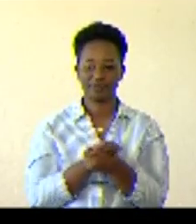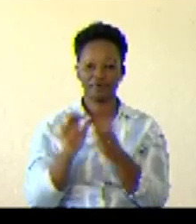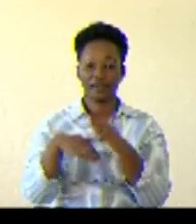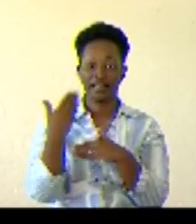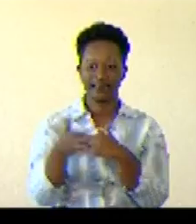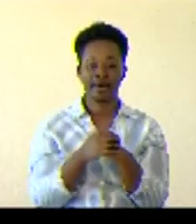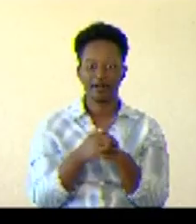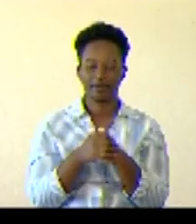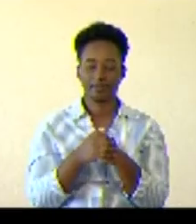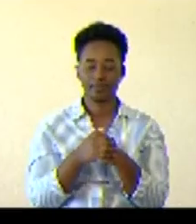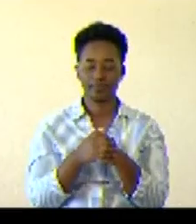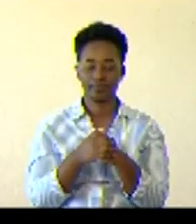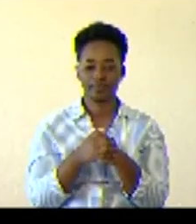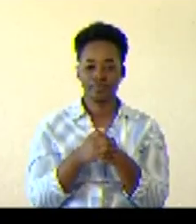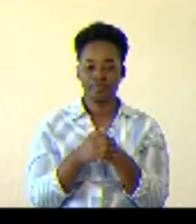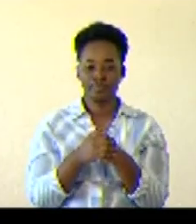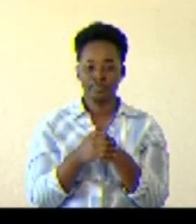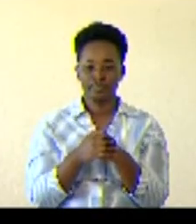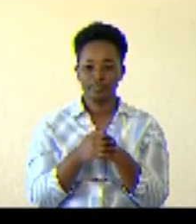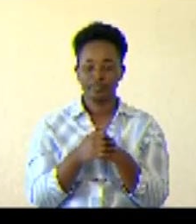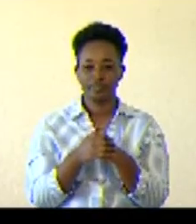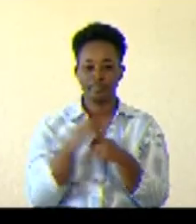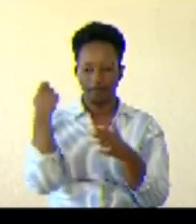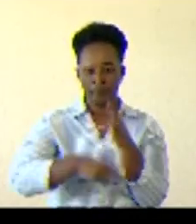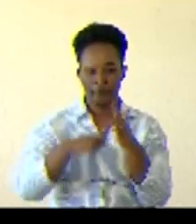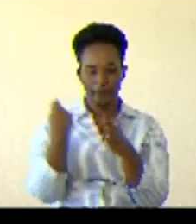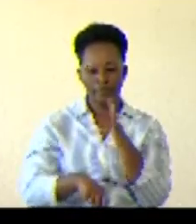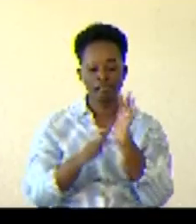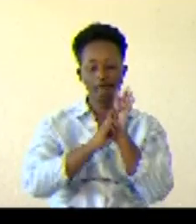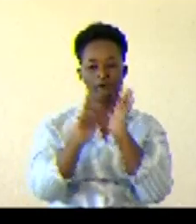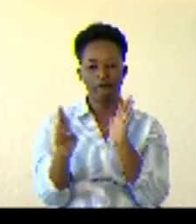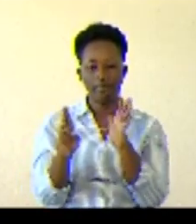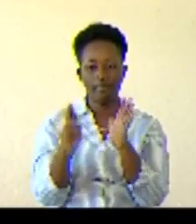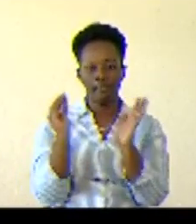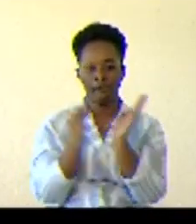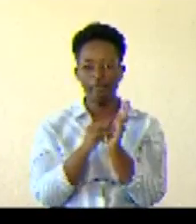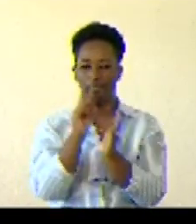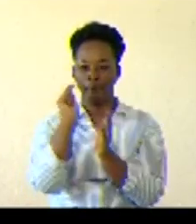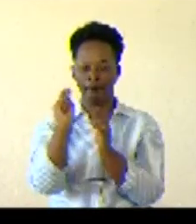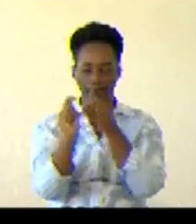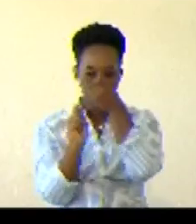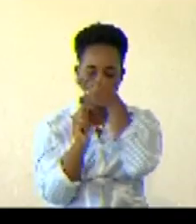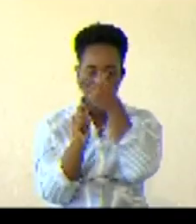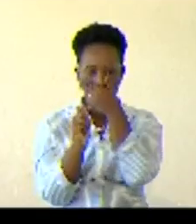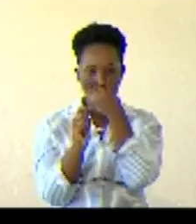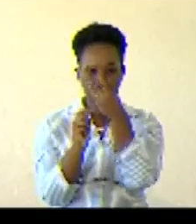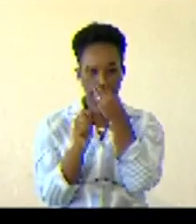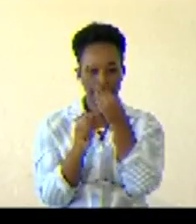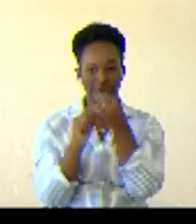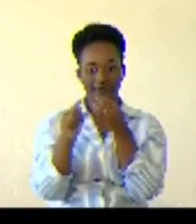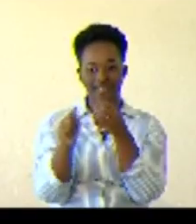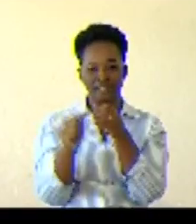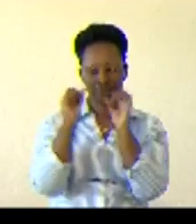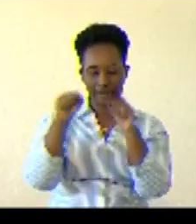Then we can also let the tax to be represented by T. These initials